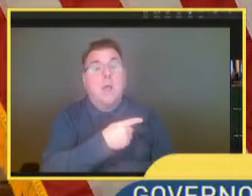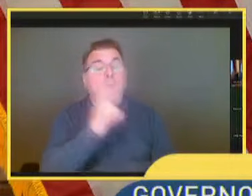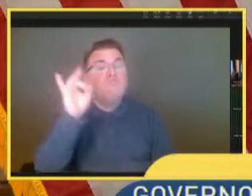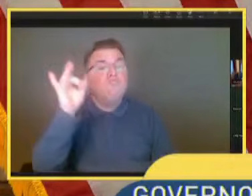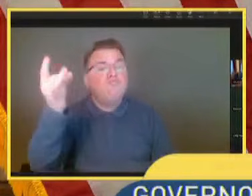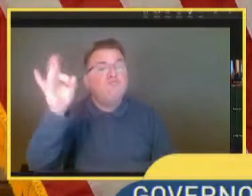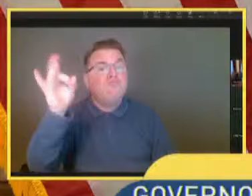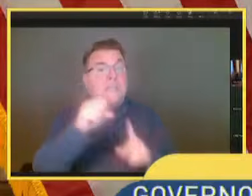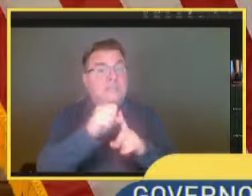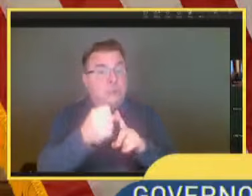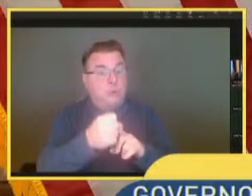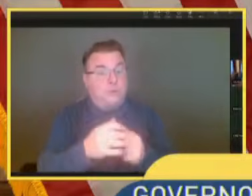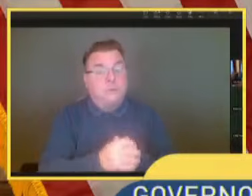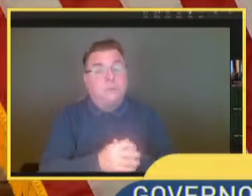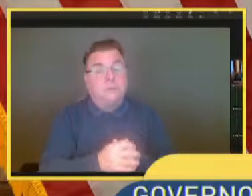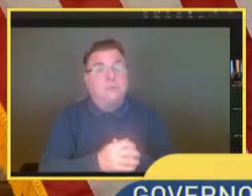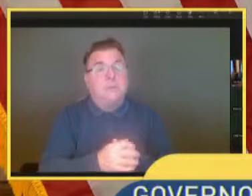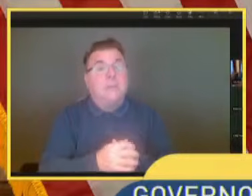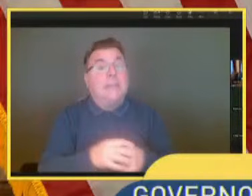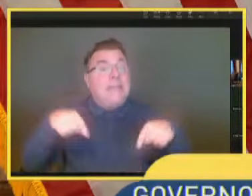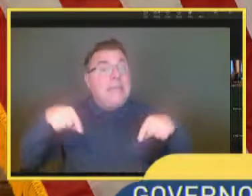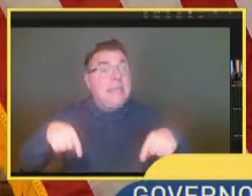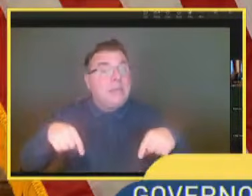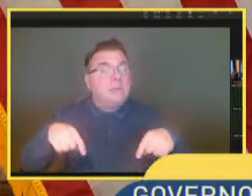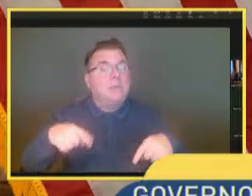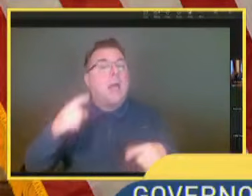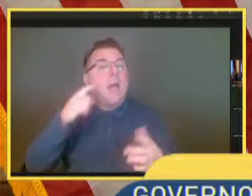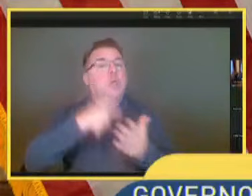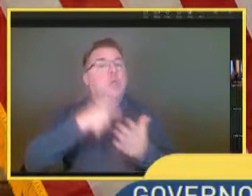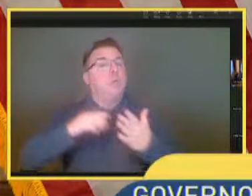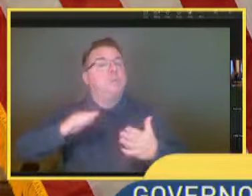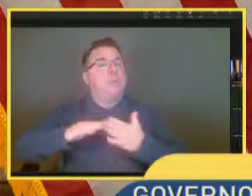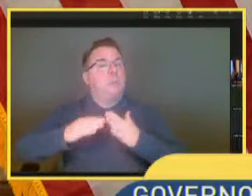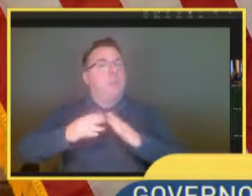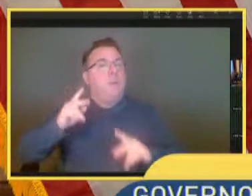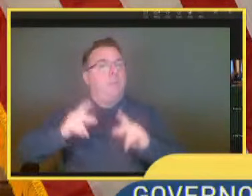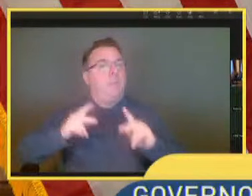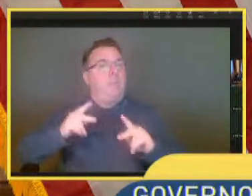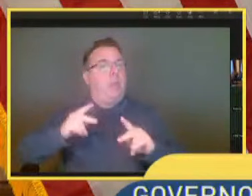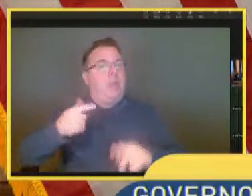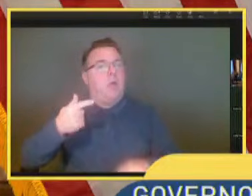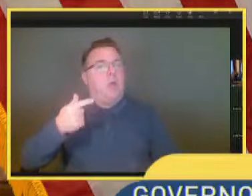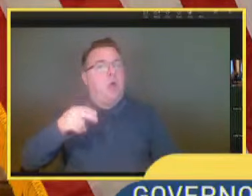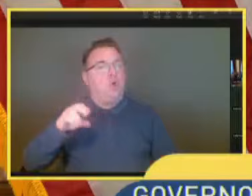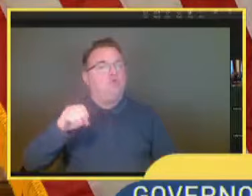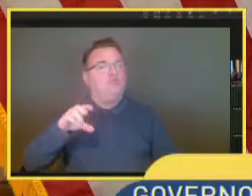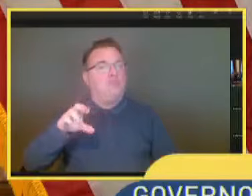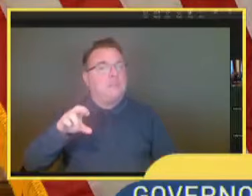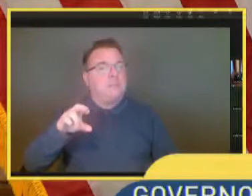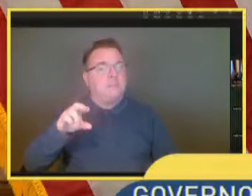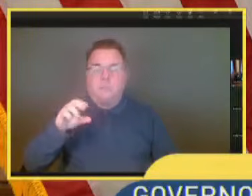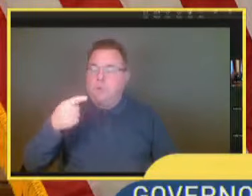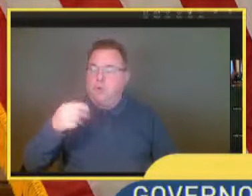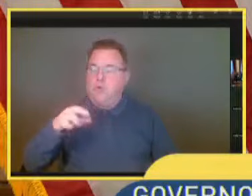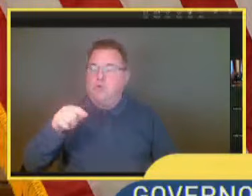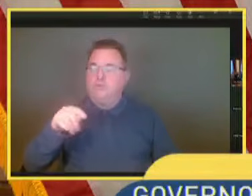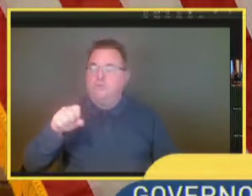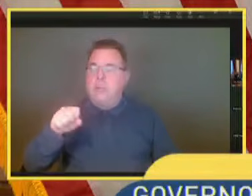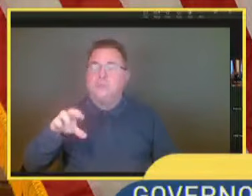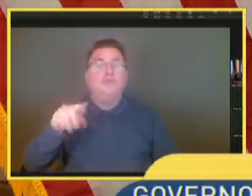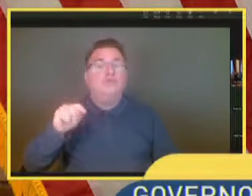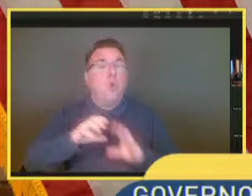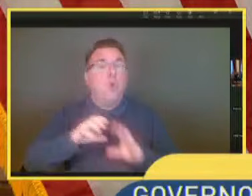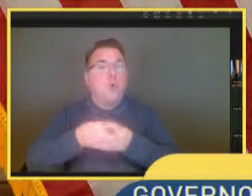and what's happening here is I see community and individuals, grassroots organizations doing their part to stand up for their